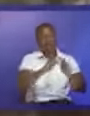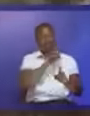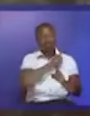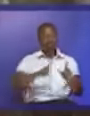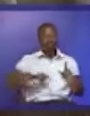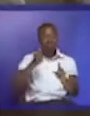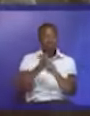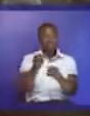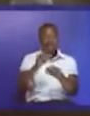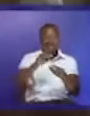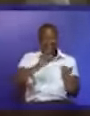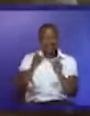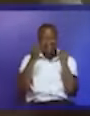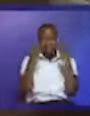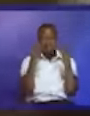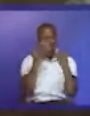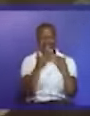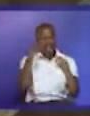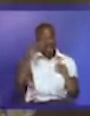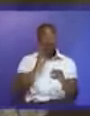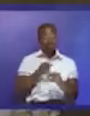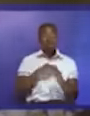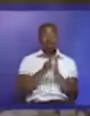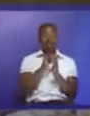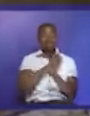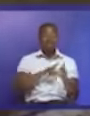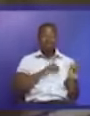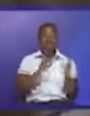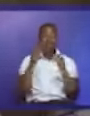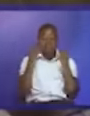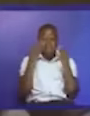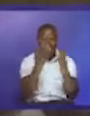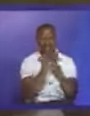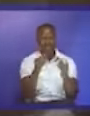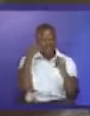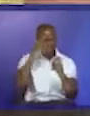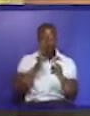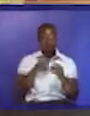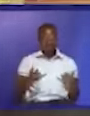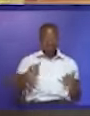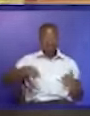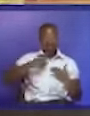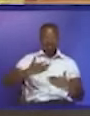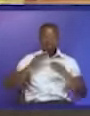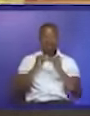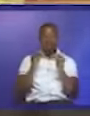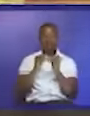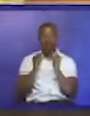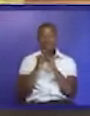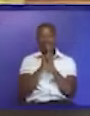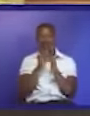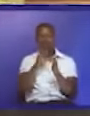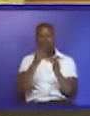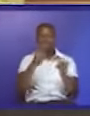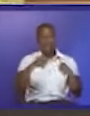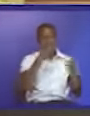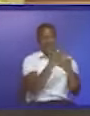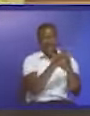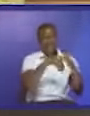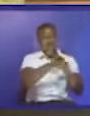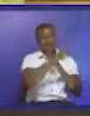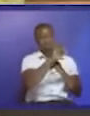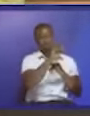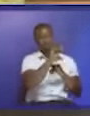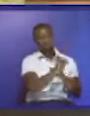done great things for us. He says, the Lord has done great things for us, whereof we are glad. Then he says, turn again the captivity of Zion,